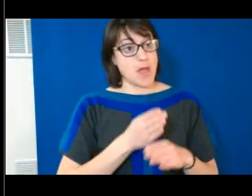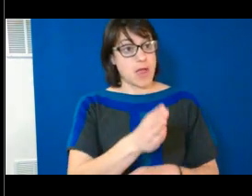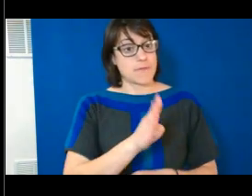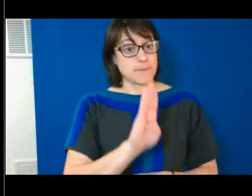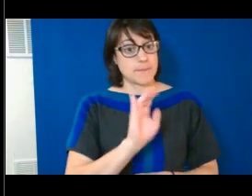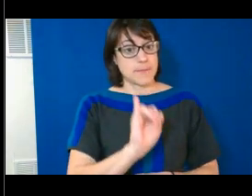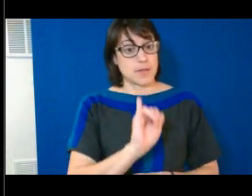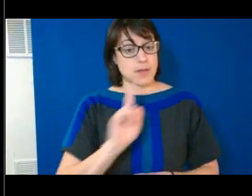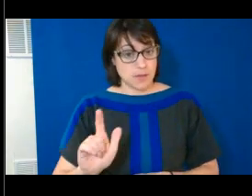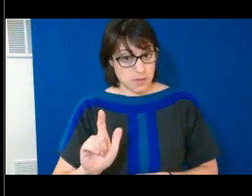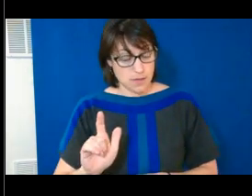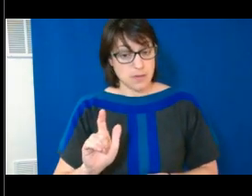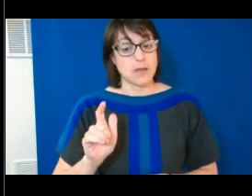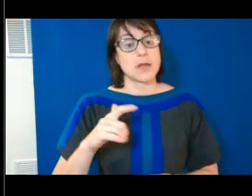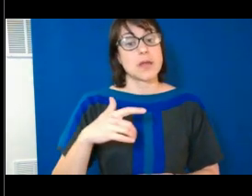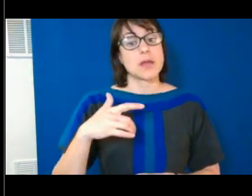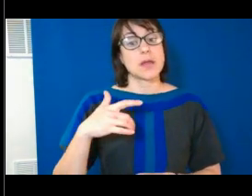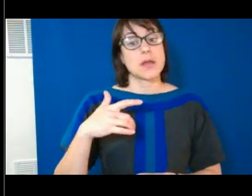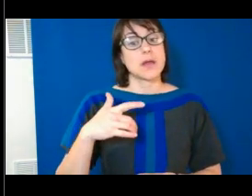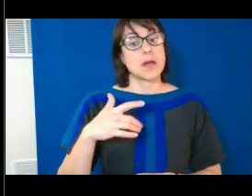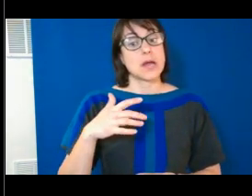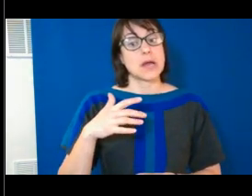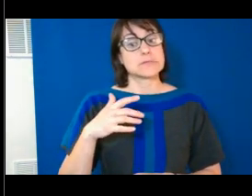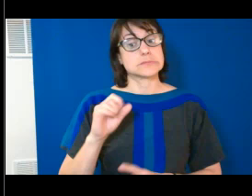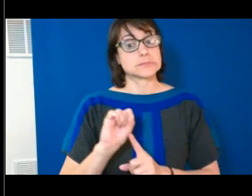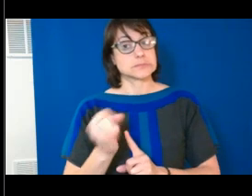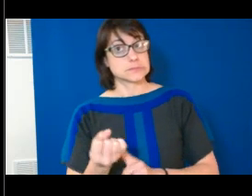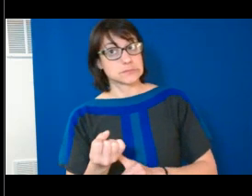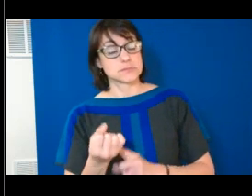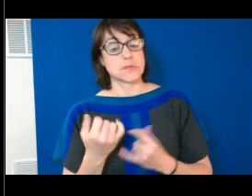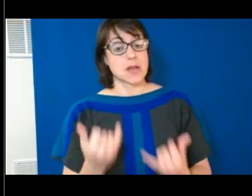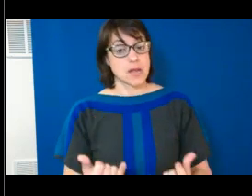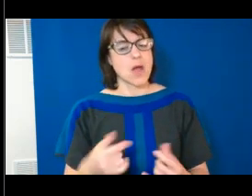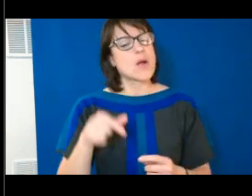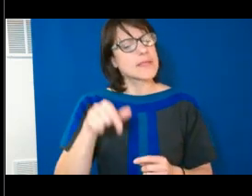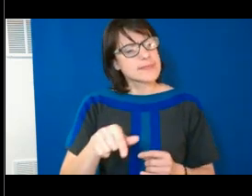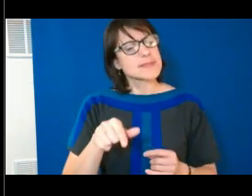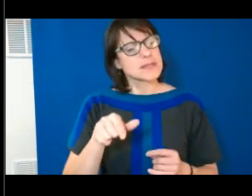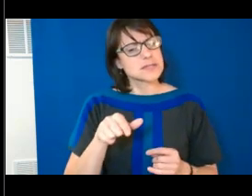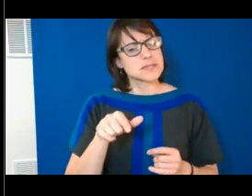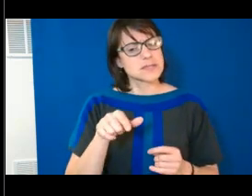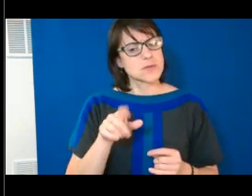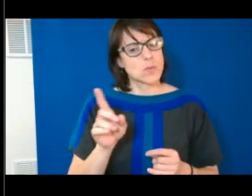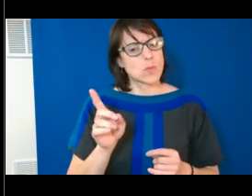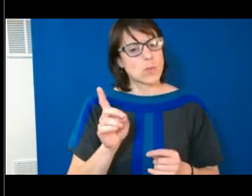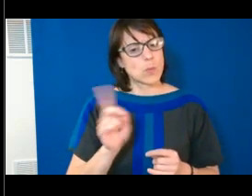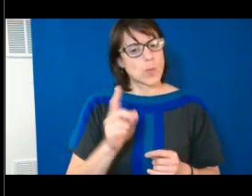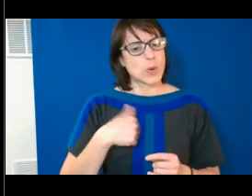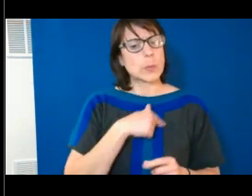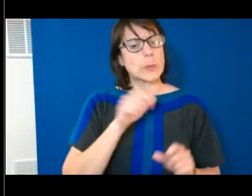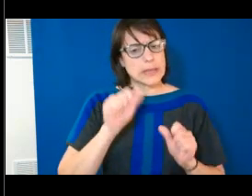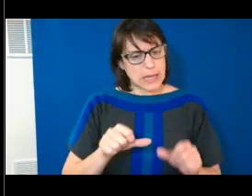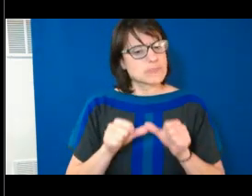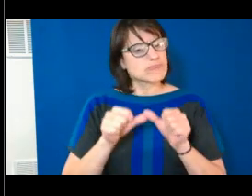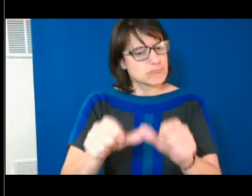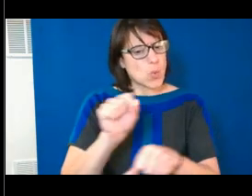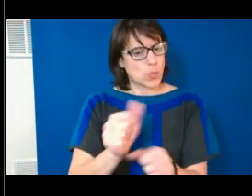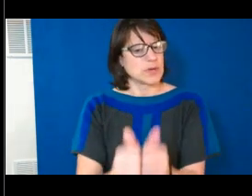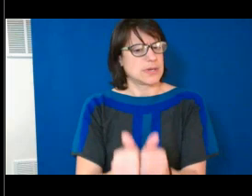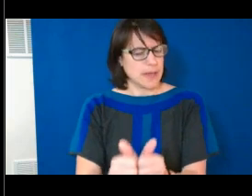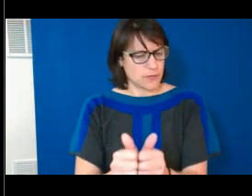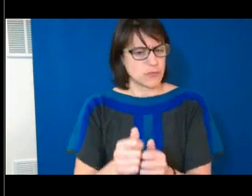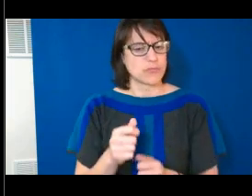infrastructure law environment, kind of this is an area where I think we can continue to work together to sustain our momentum. Next